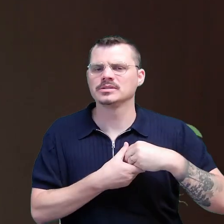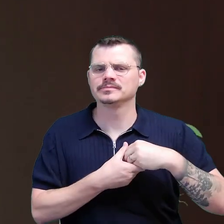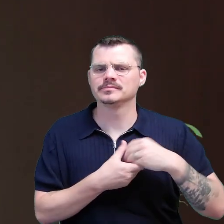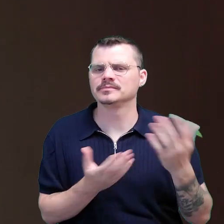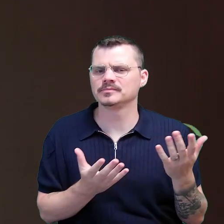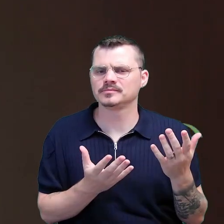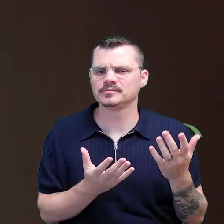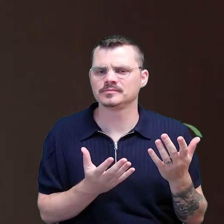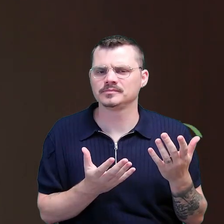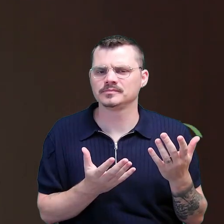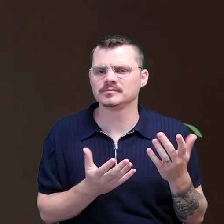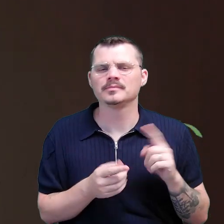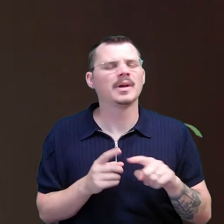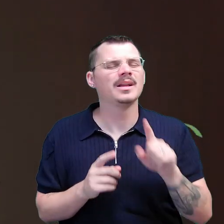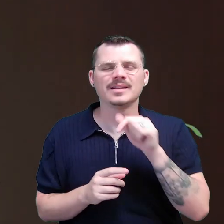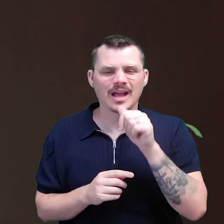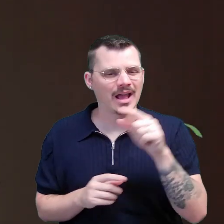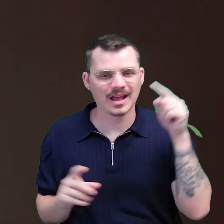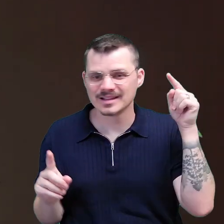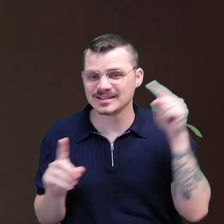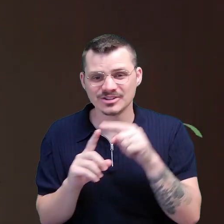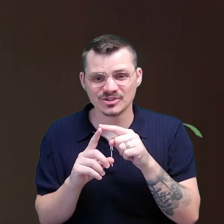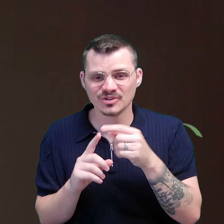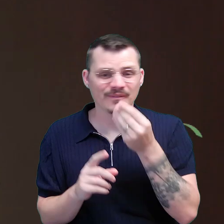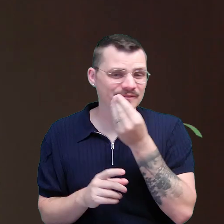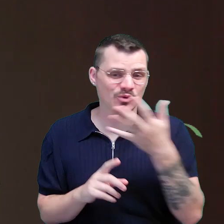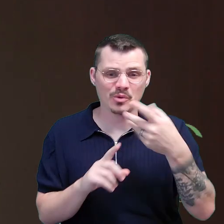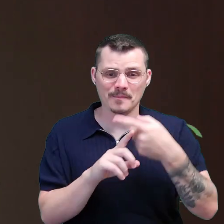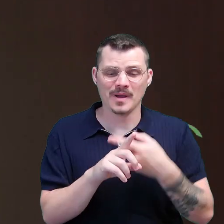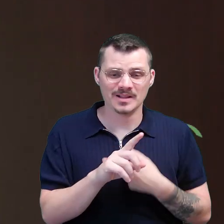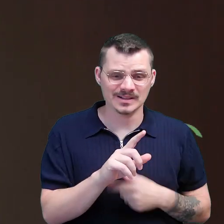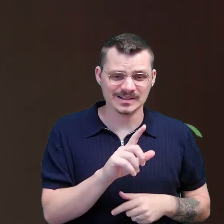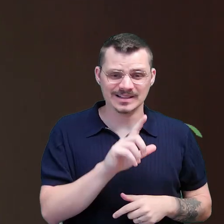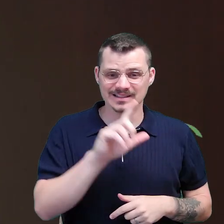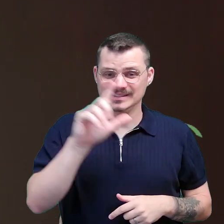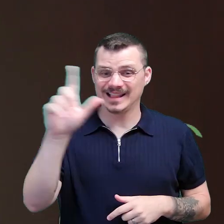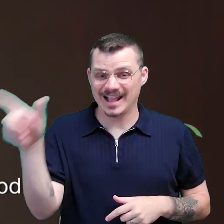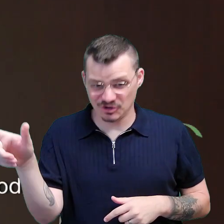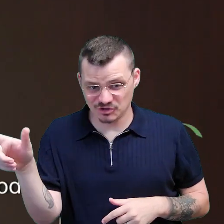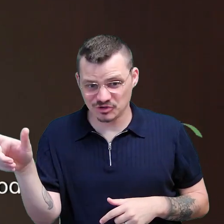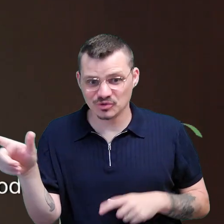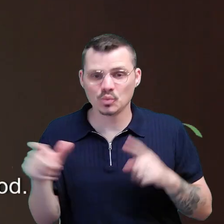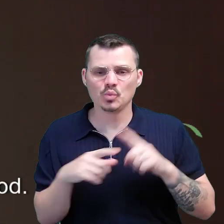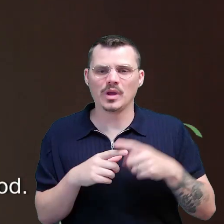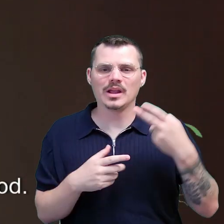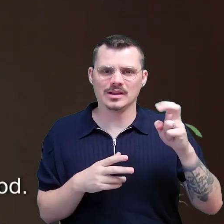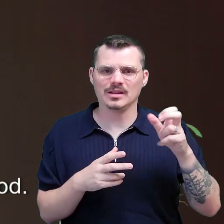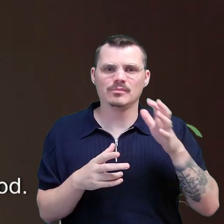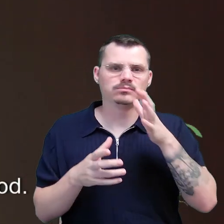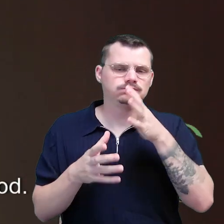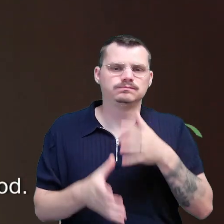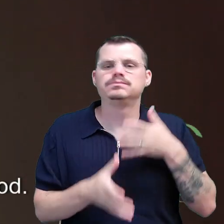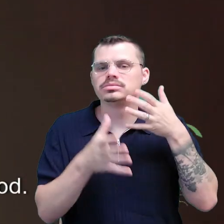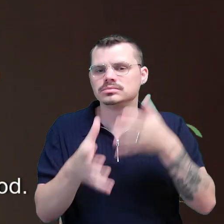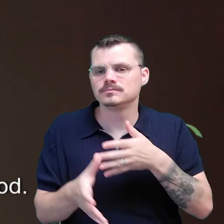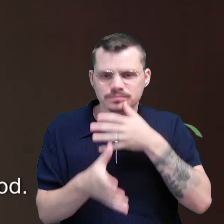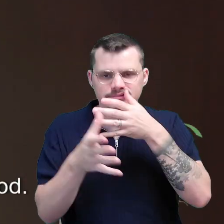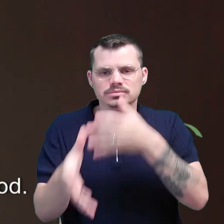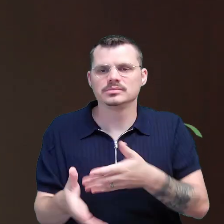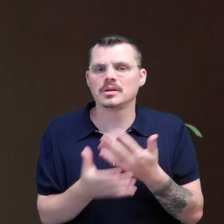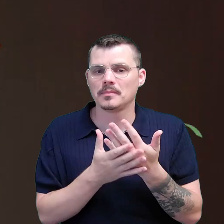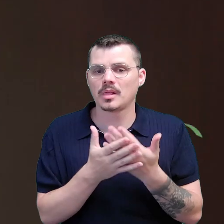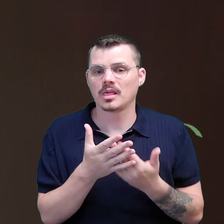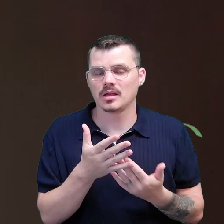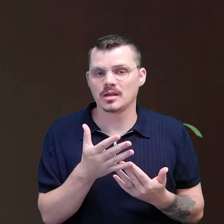autism that it wasn't until several months later when he vomited copious amounts of